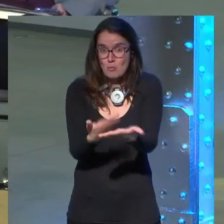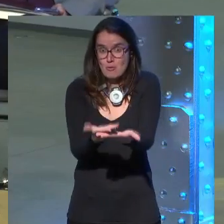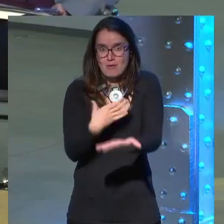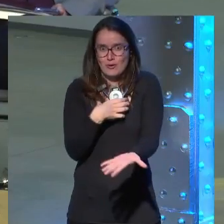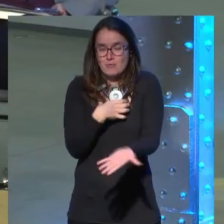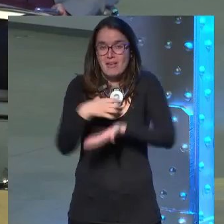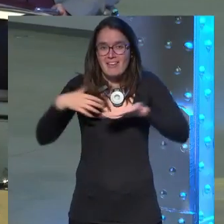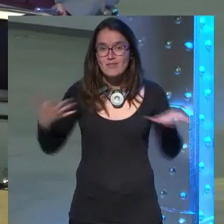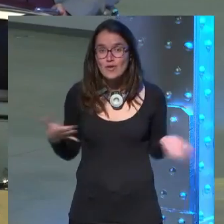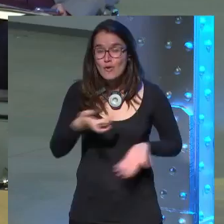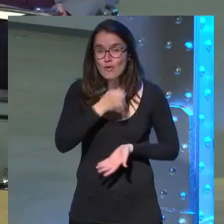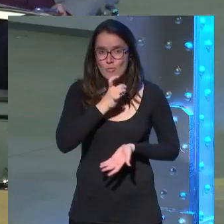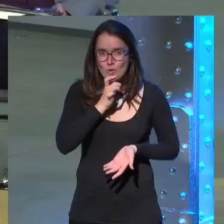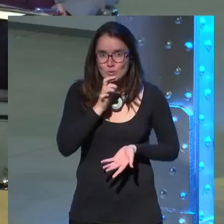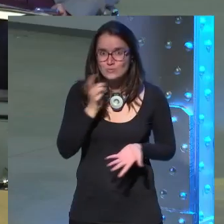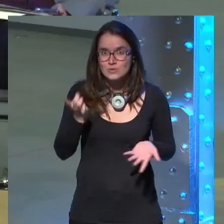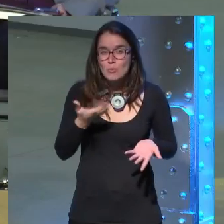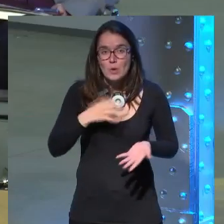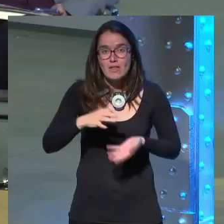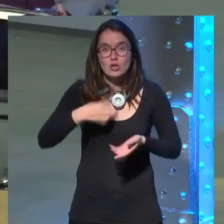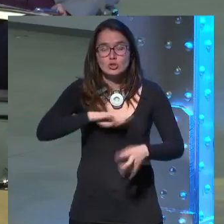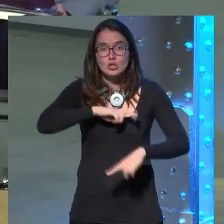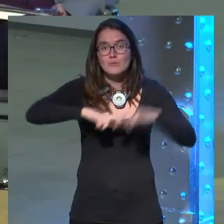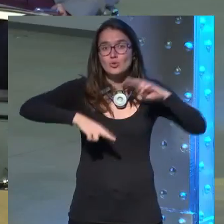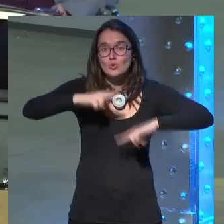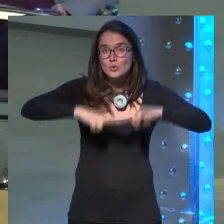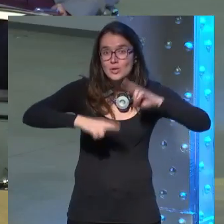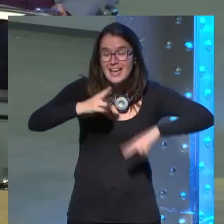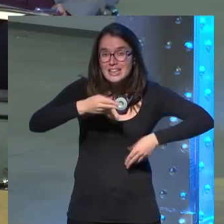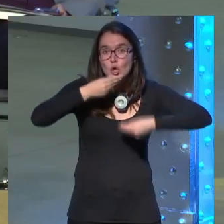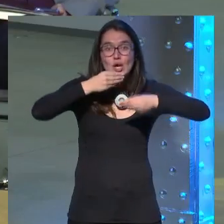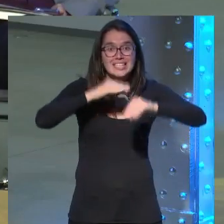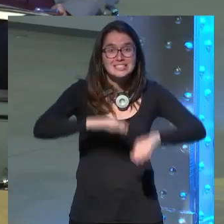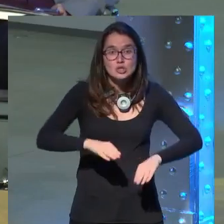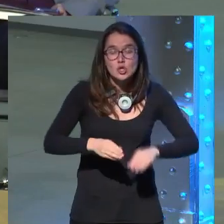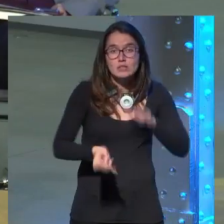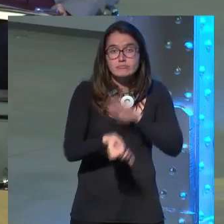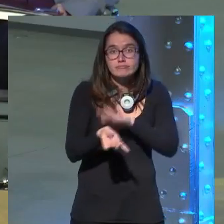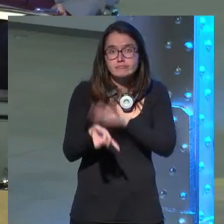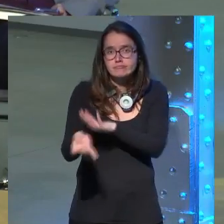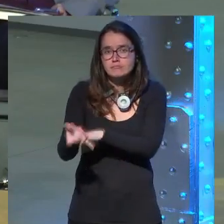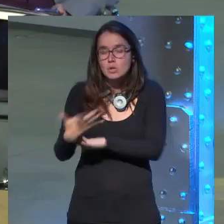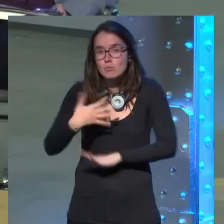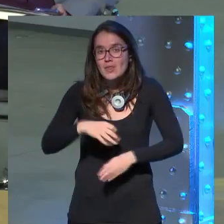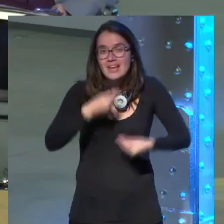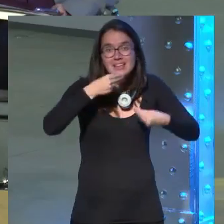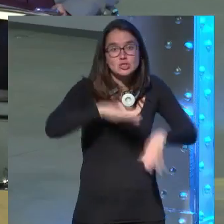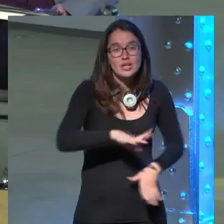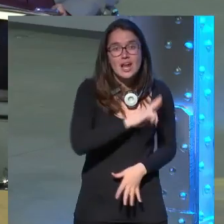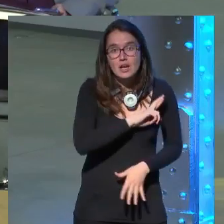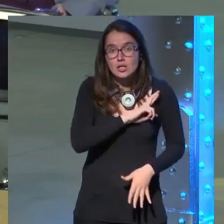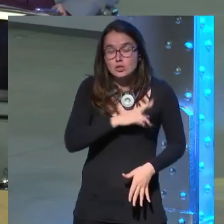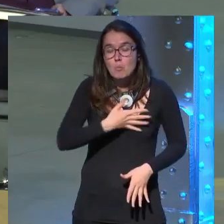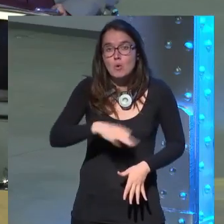create stories which are as fanciful as religious stories? Now, I would say that there's